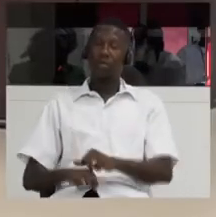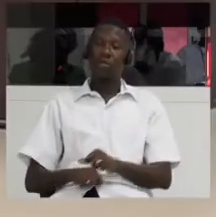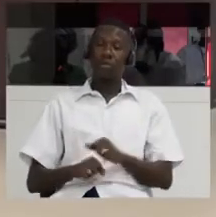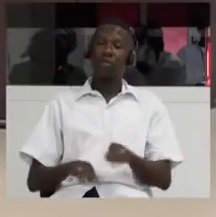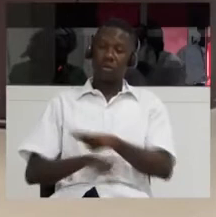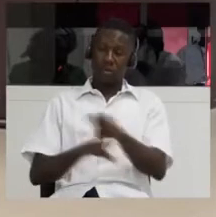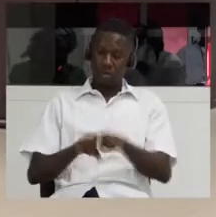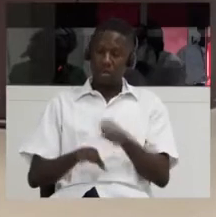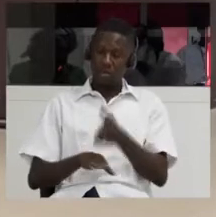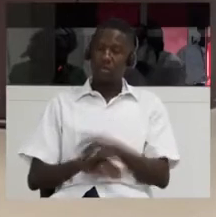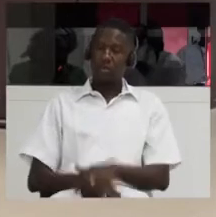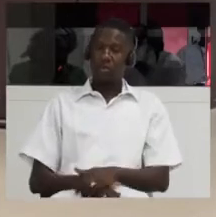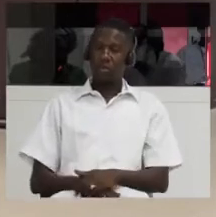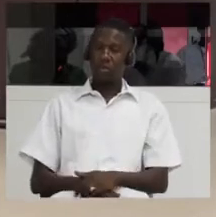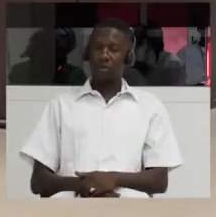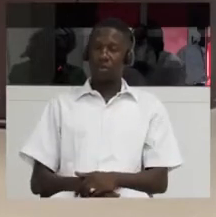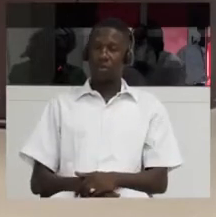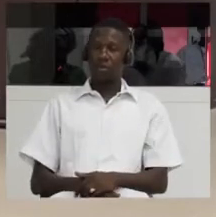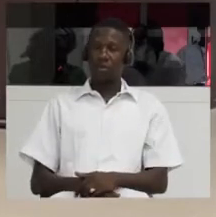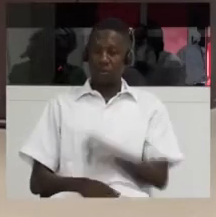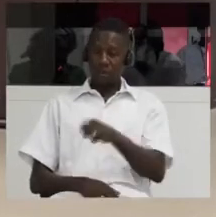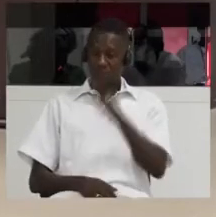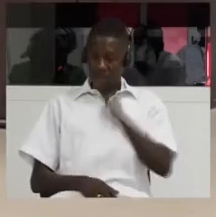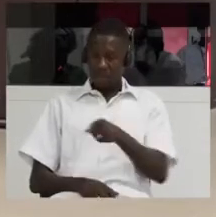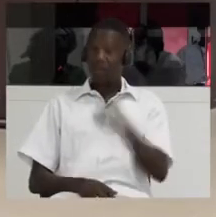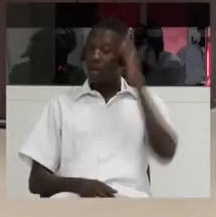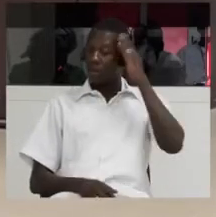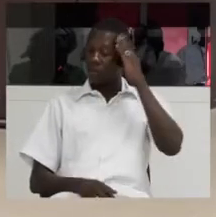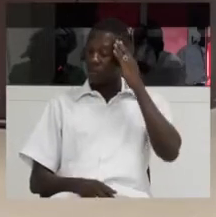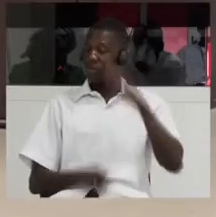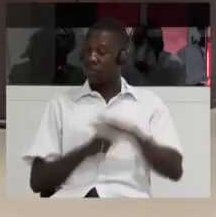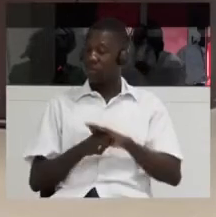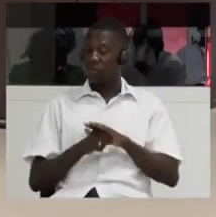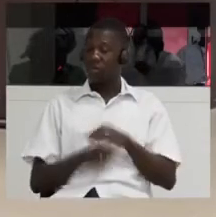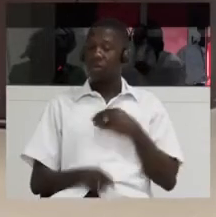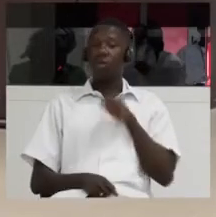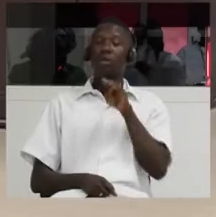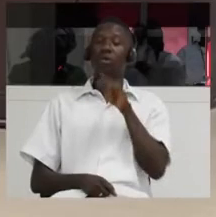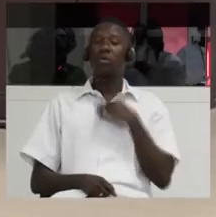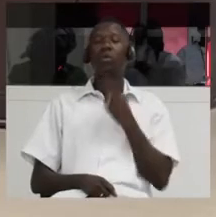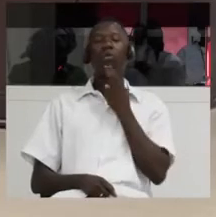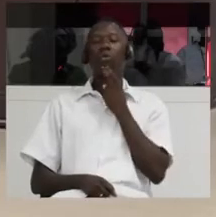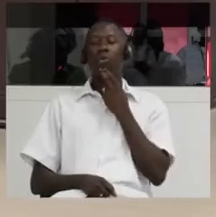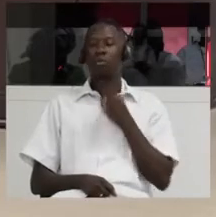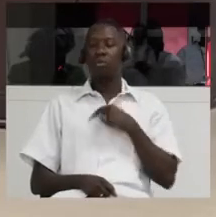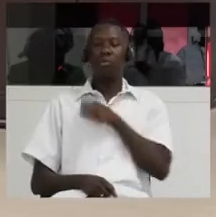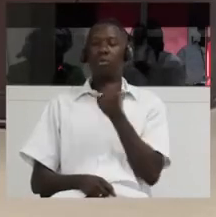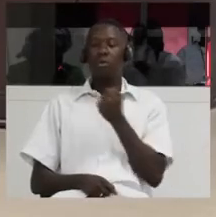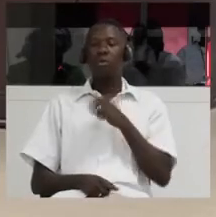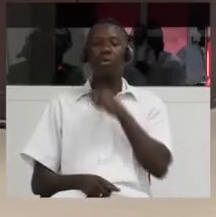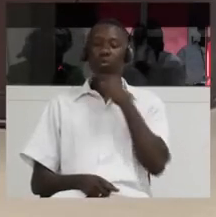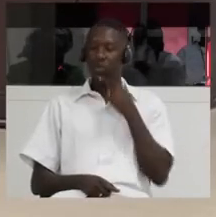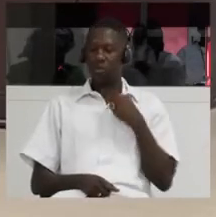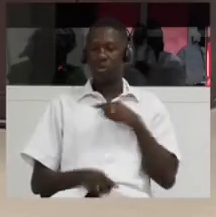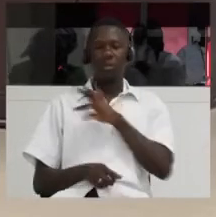This soldier became somebody I knew very well because he calls me uncle because the mom is the same tribe with me. And he told